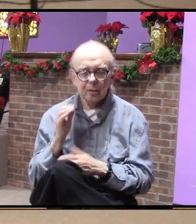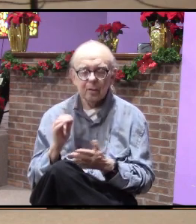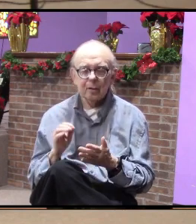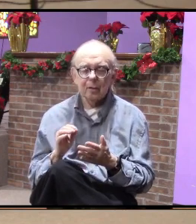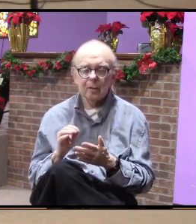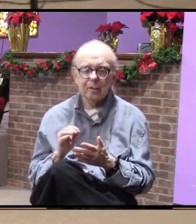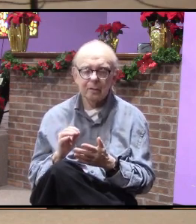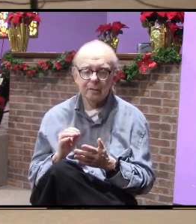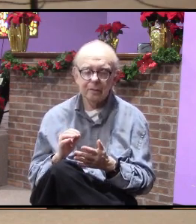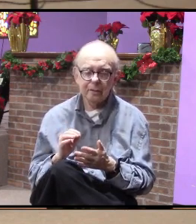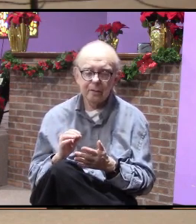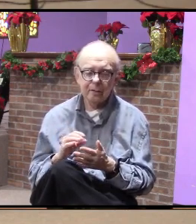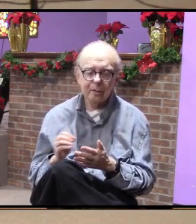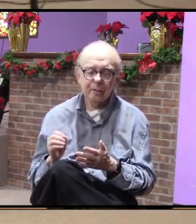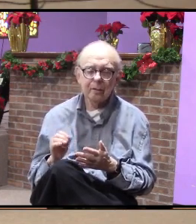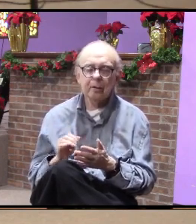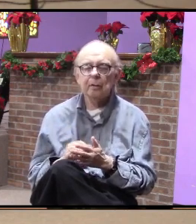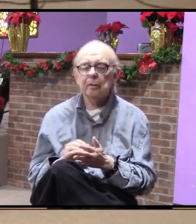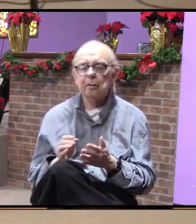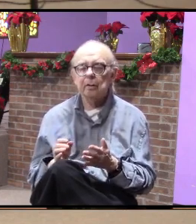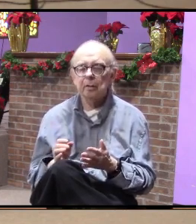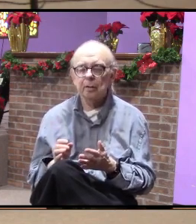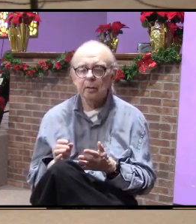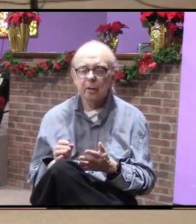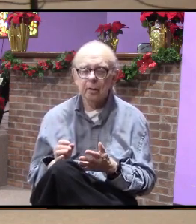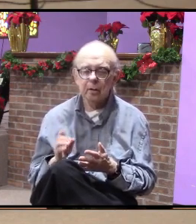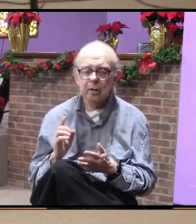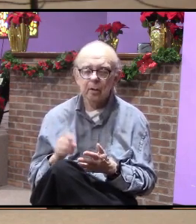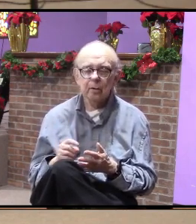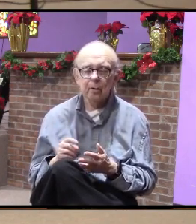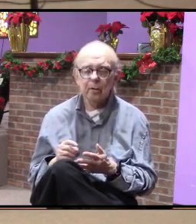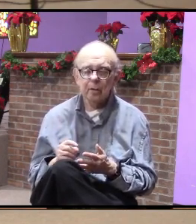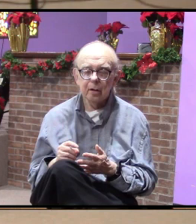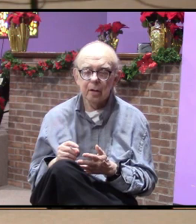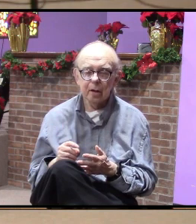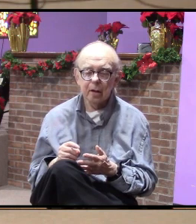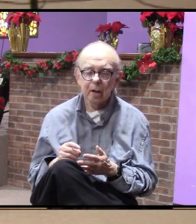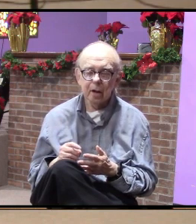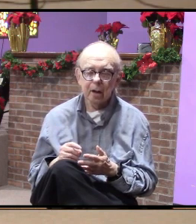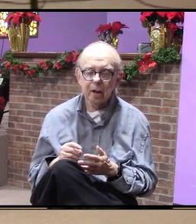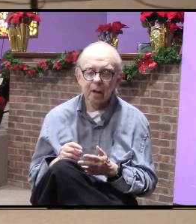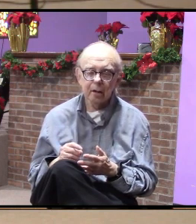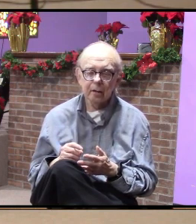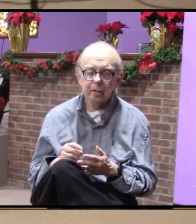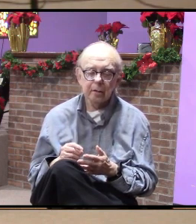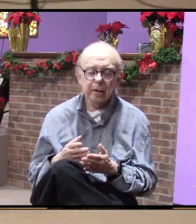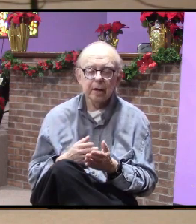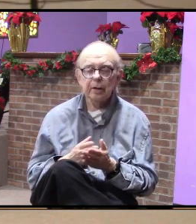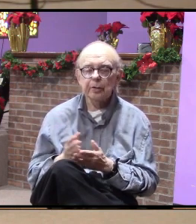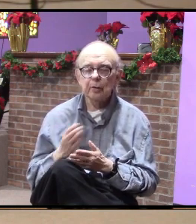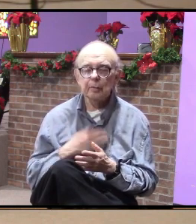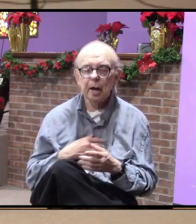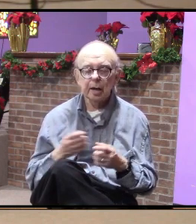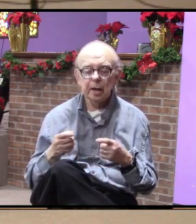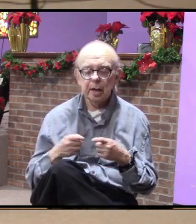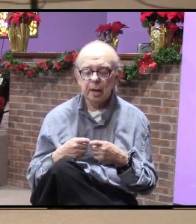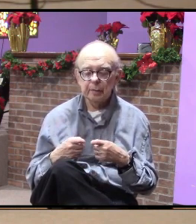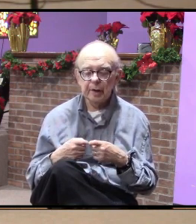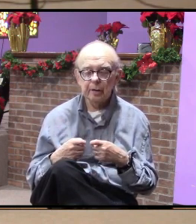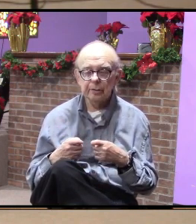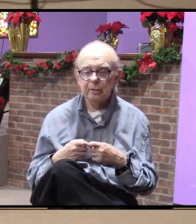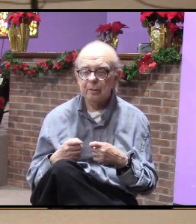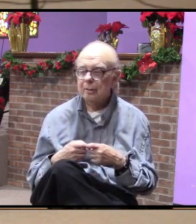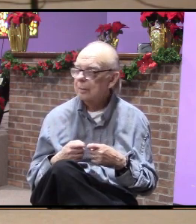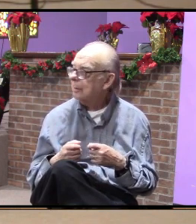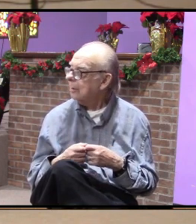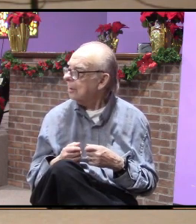right? And that is, I need to, if I can say, get through my emails. Is that